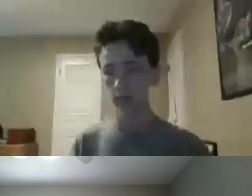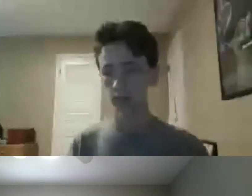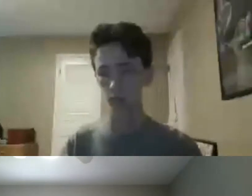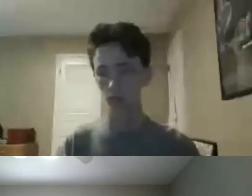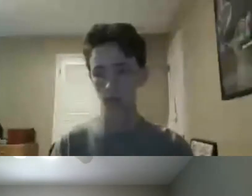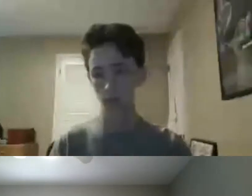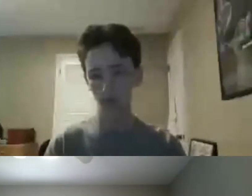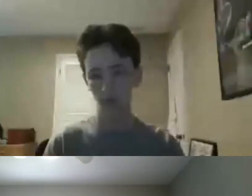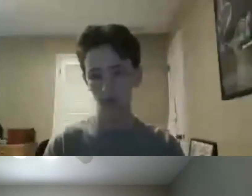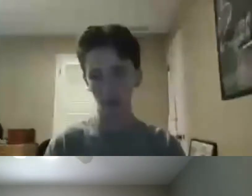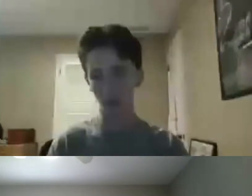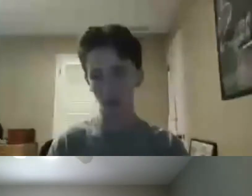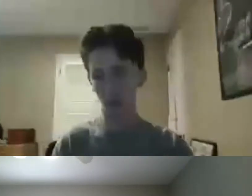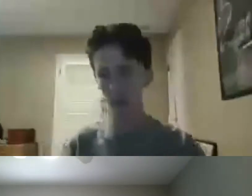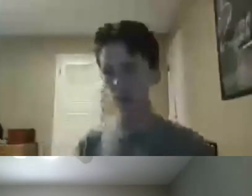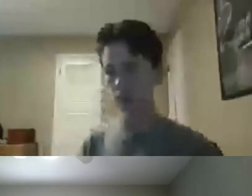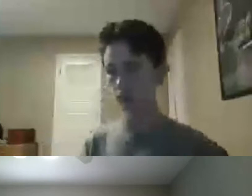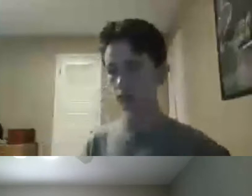in my community.